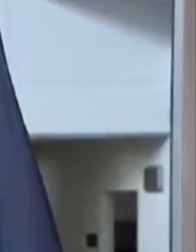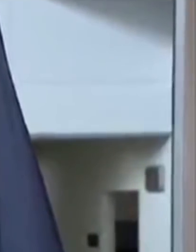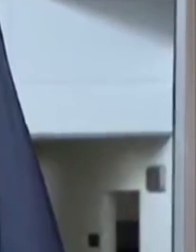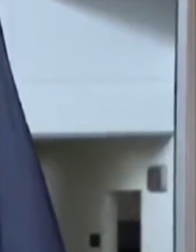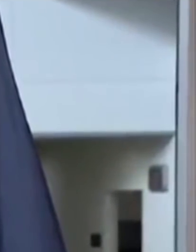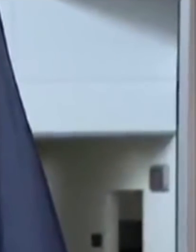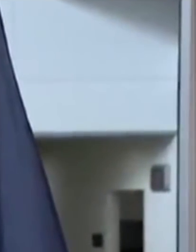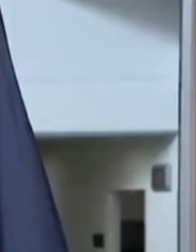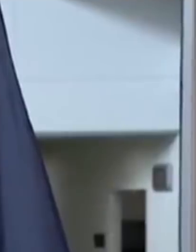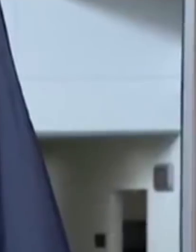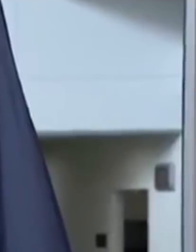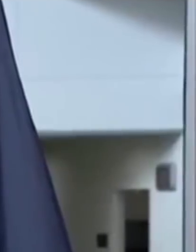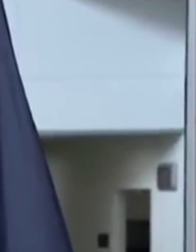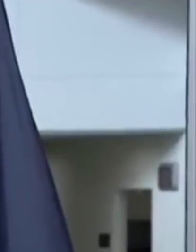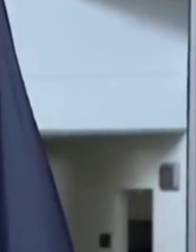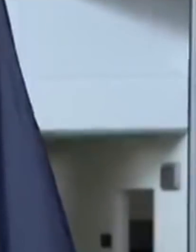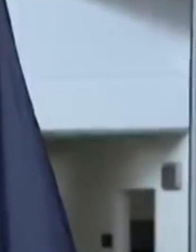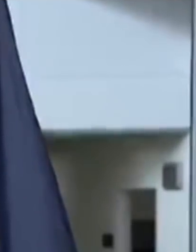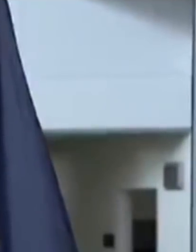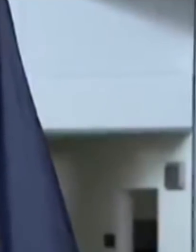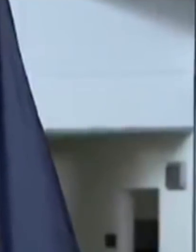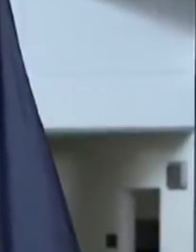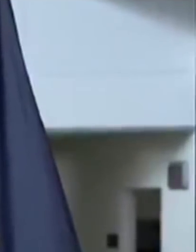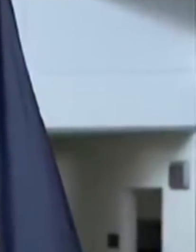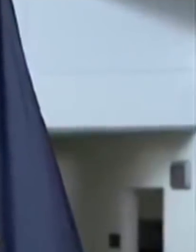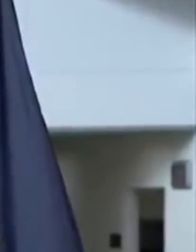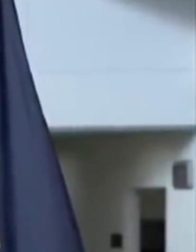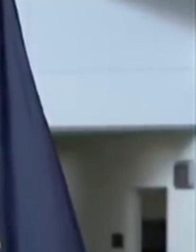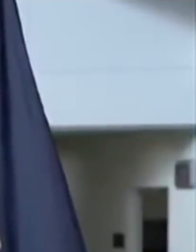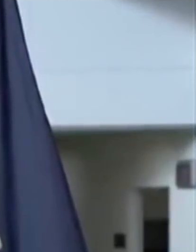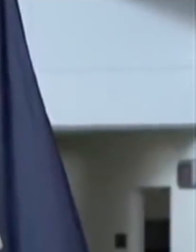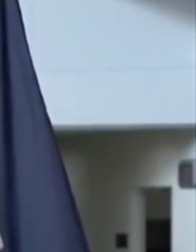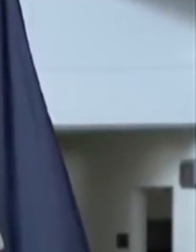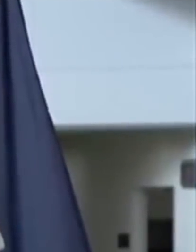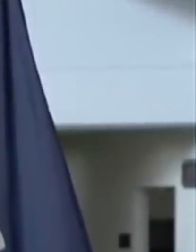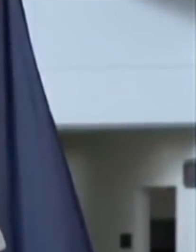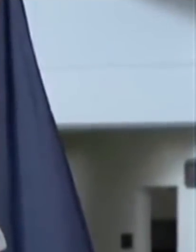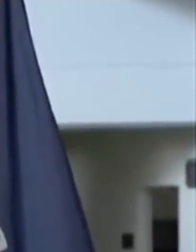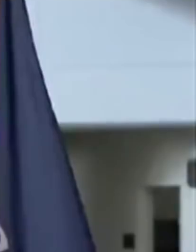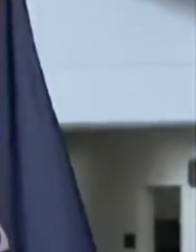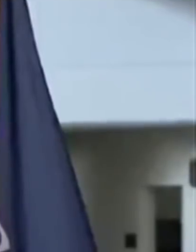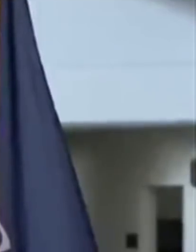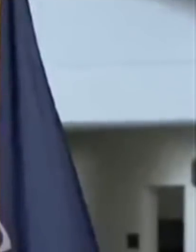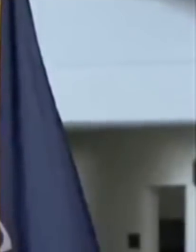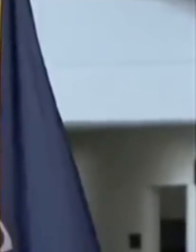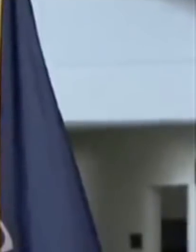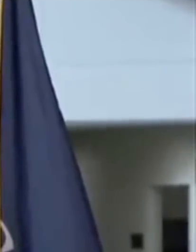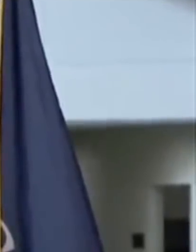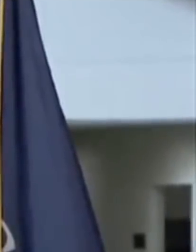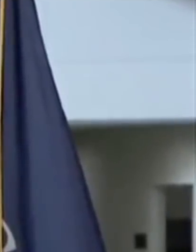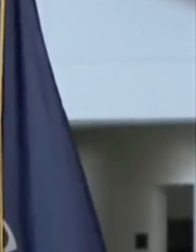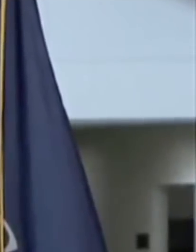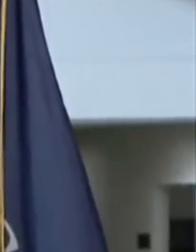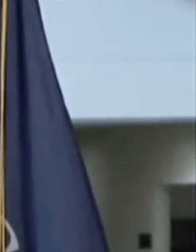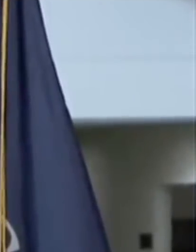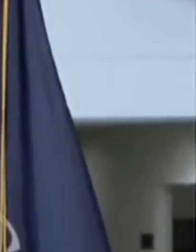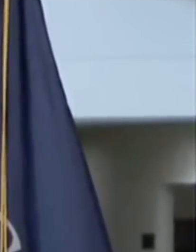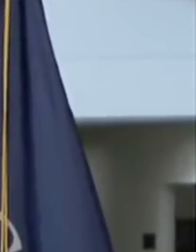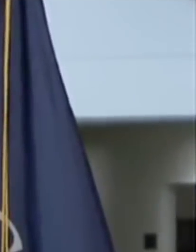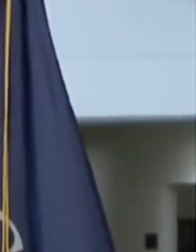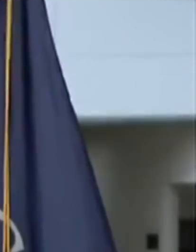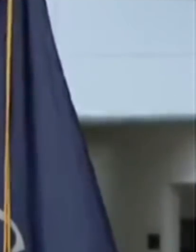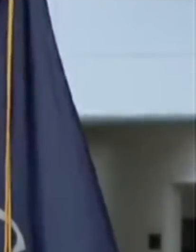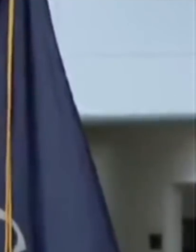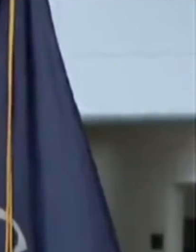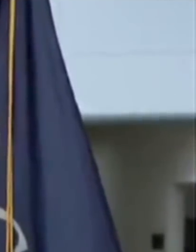Well, good afternoon, everybody. We are now getting into the next phase of not only our planning, but